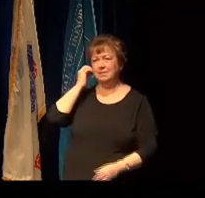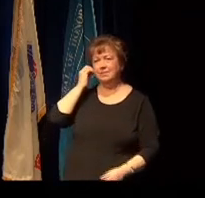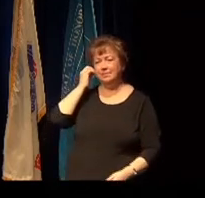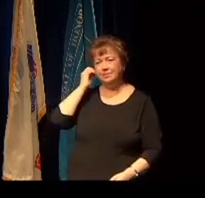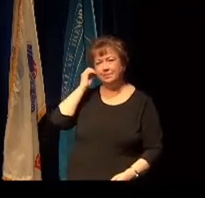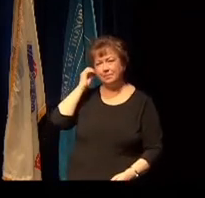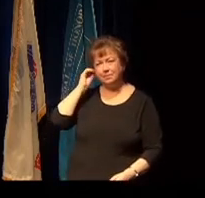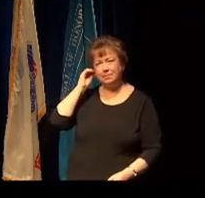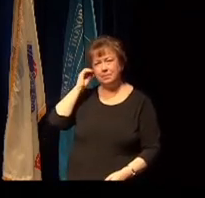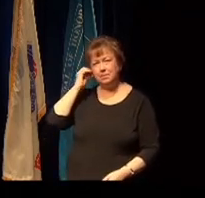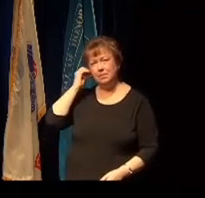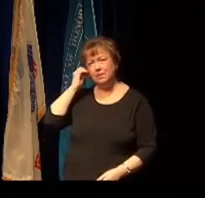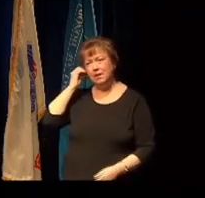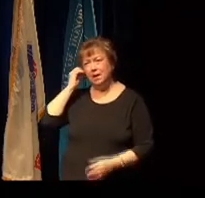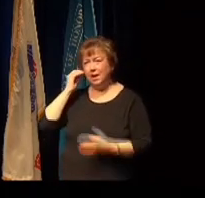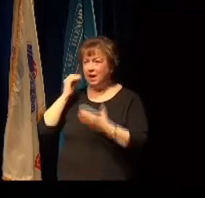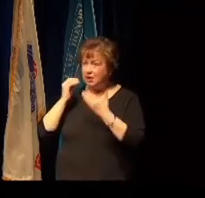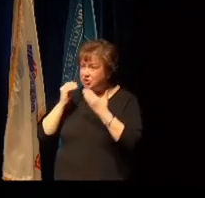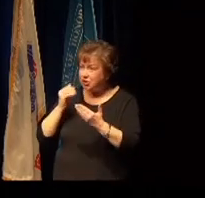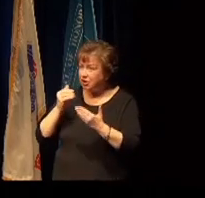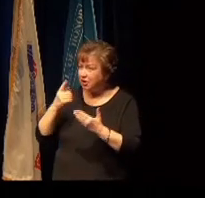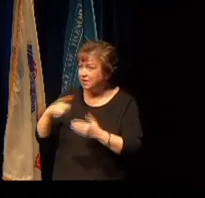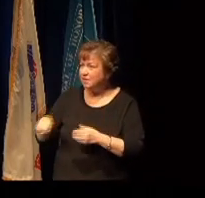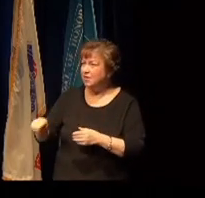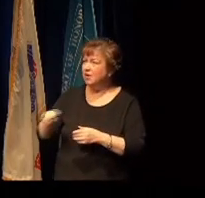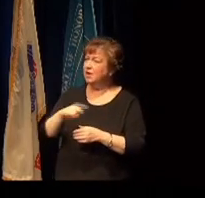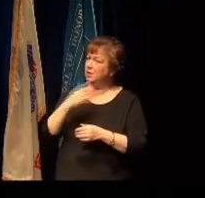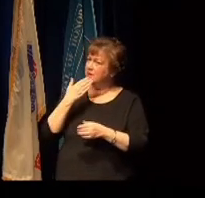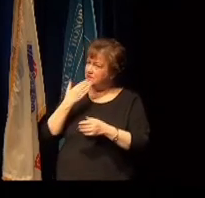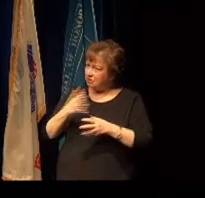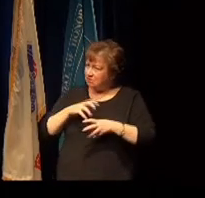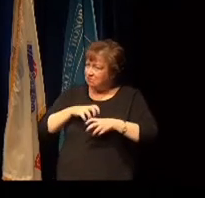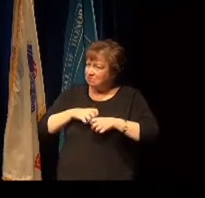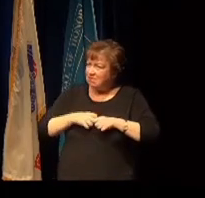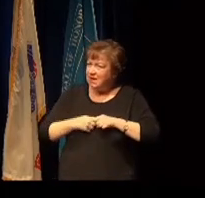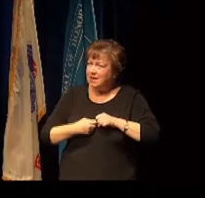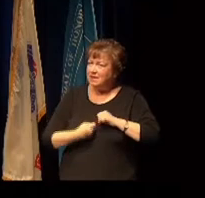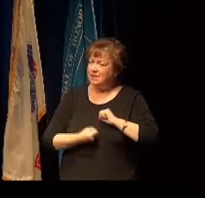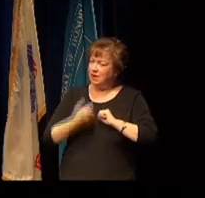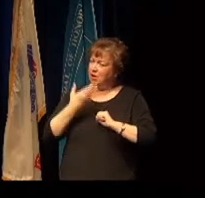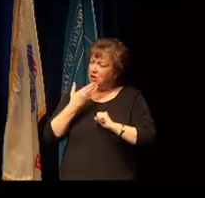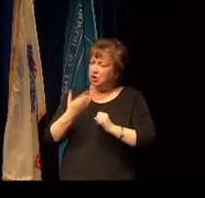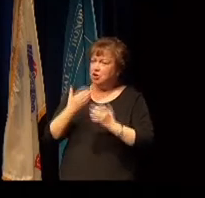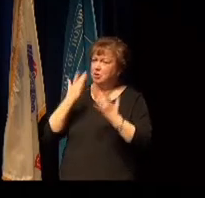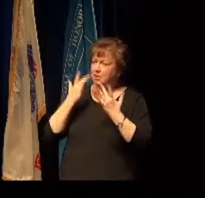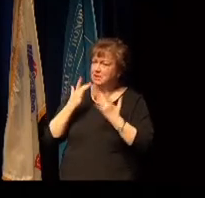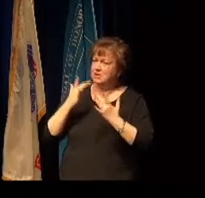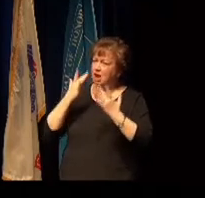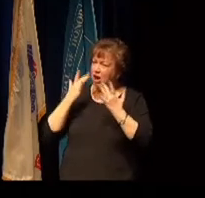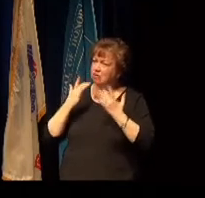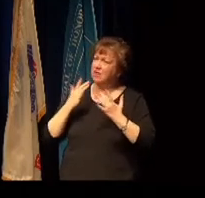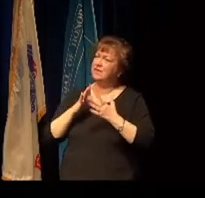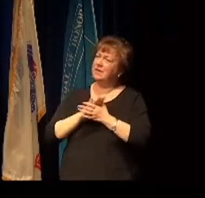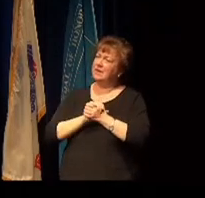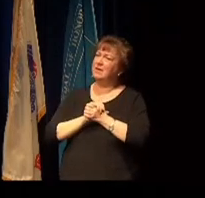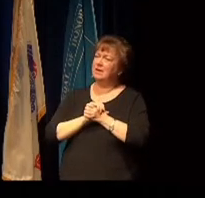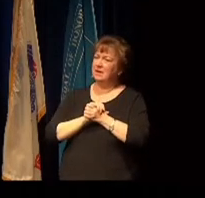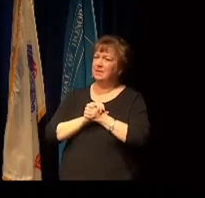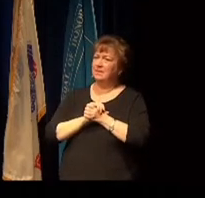It's good for you. It's good to grieve. It's good to be sorrowful because it's